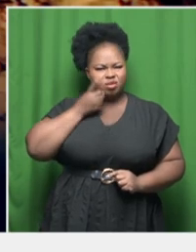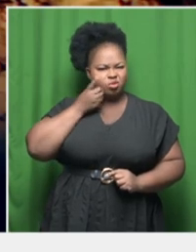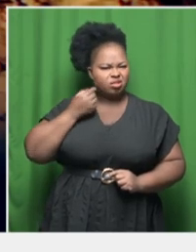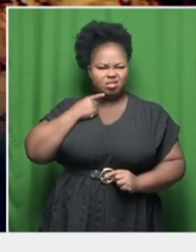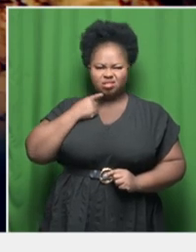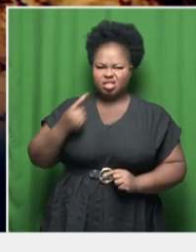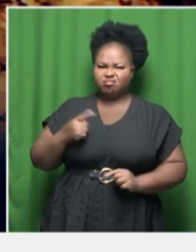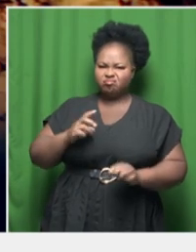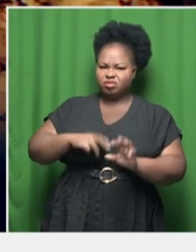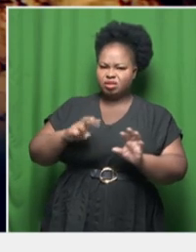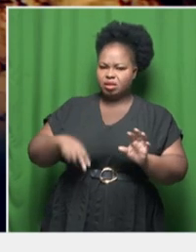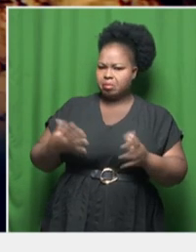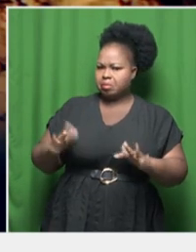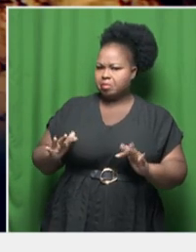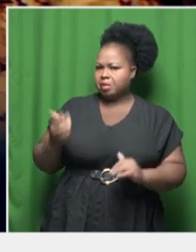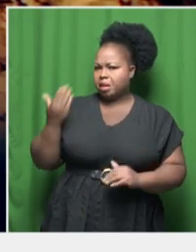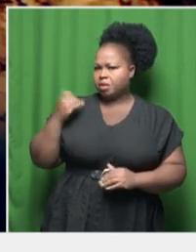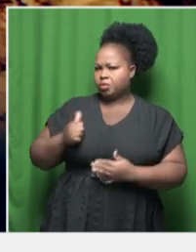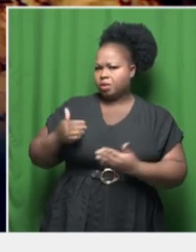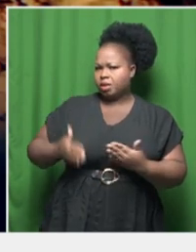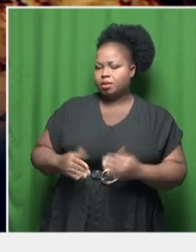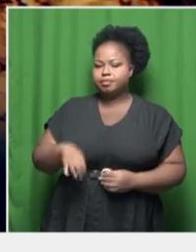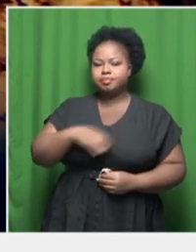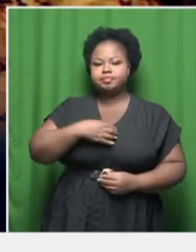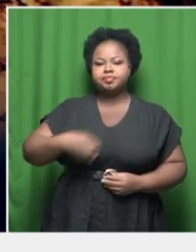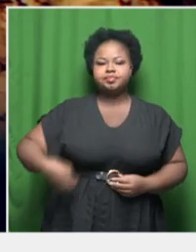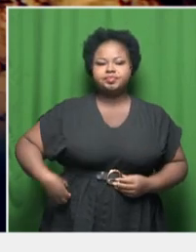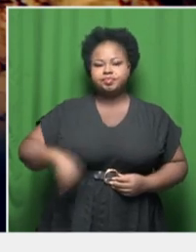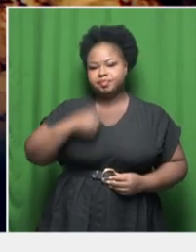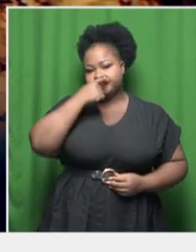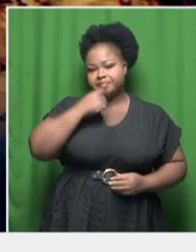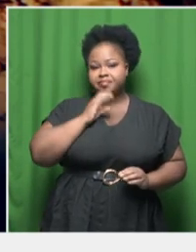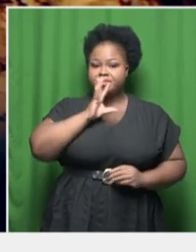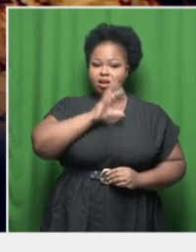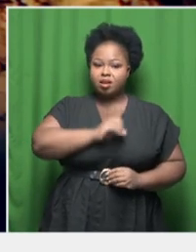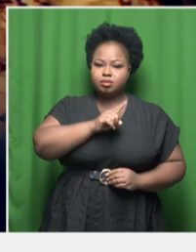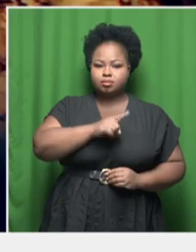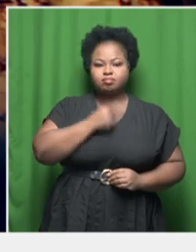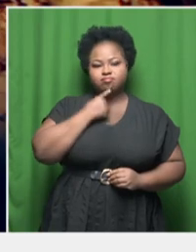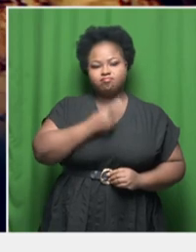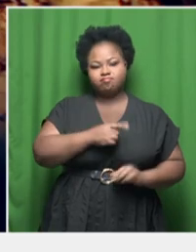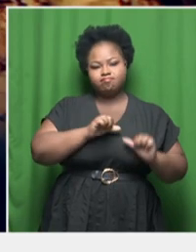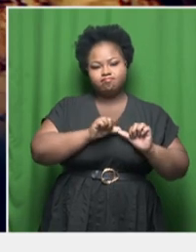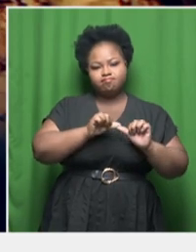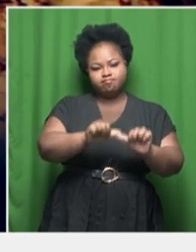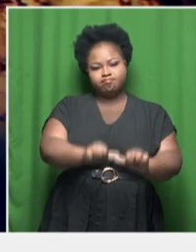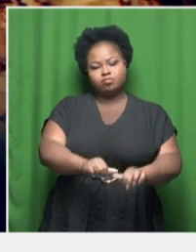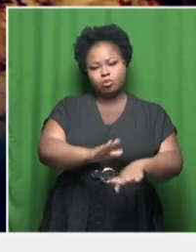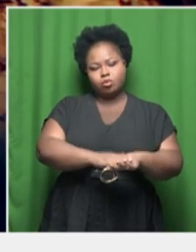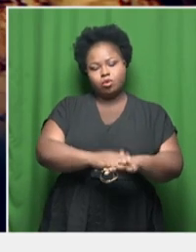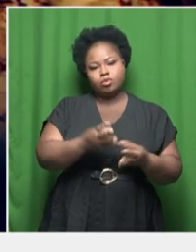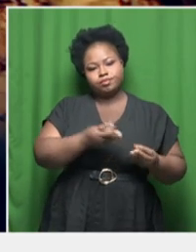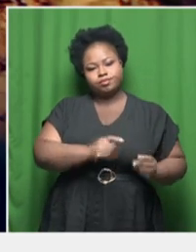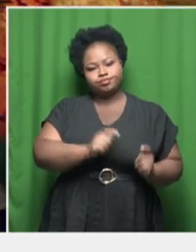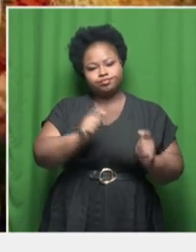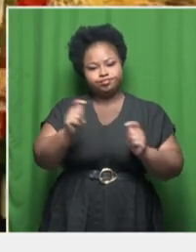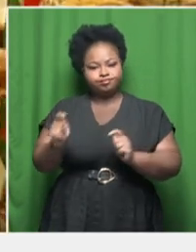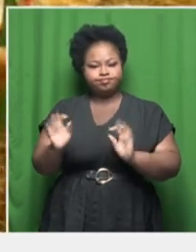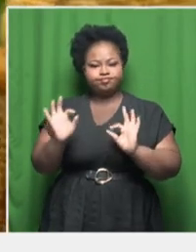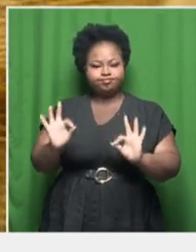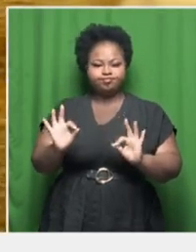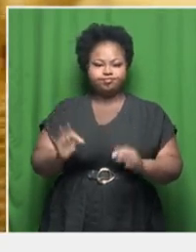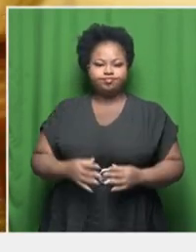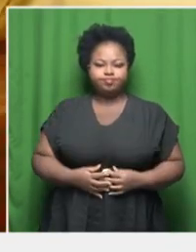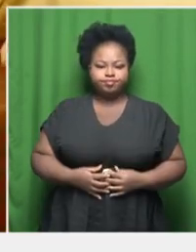his resignation over the weekend. President Cyril Ramaphosa has asked Mabuza to stay on longer in order to ensure a